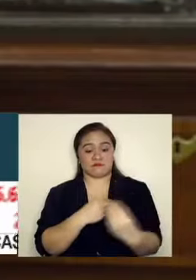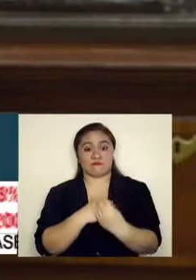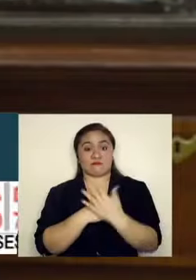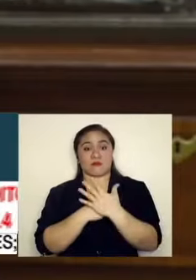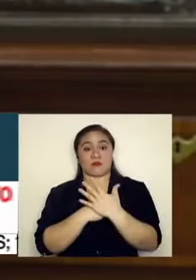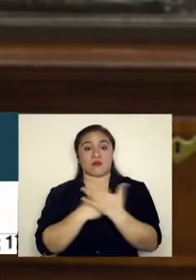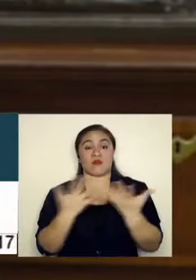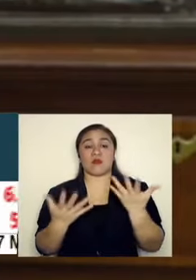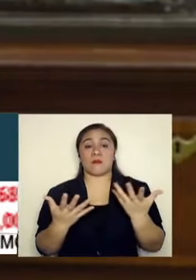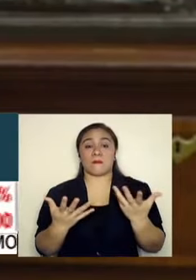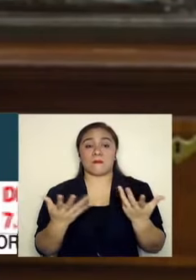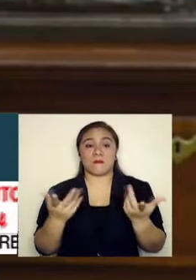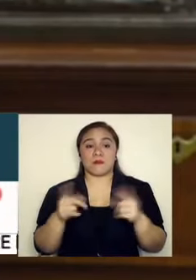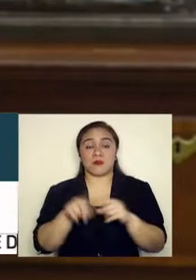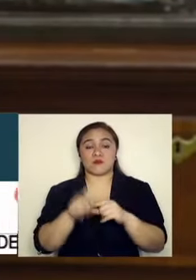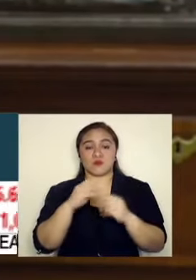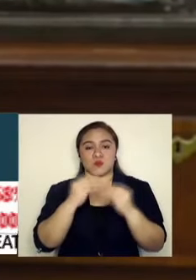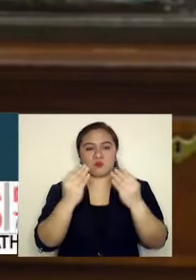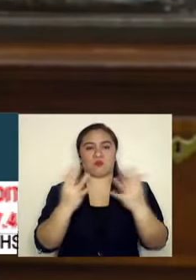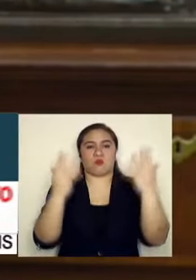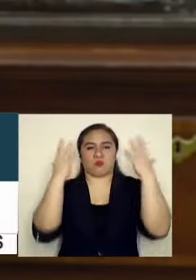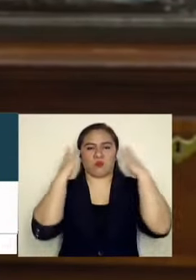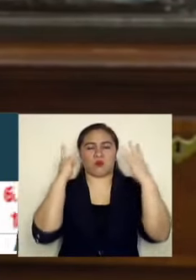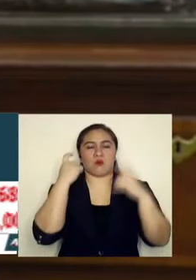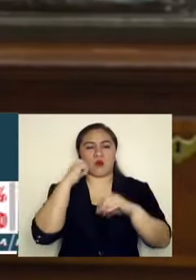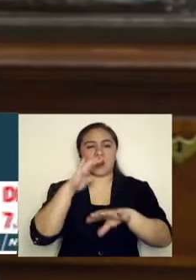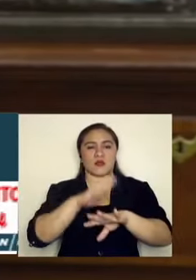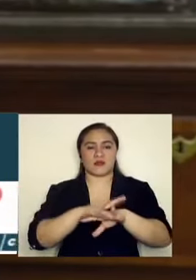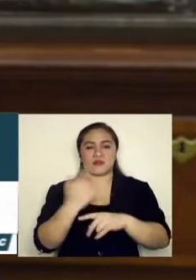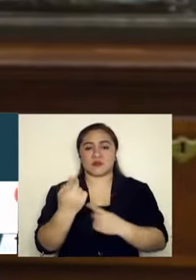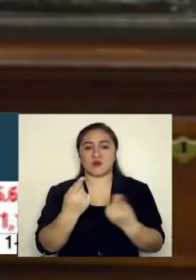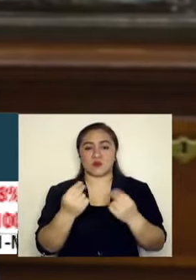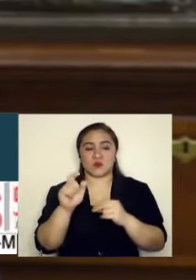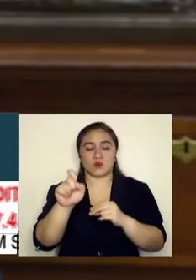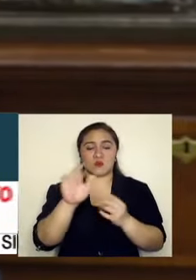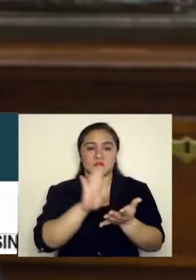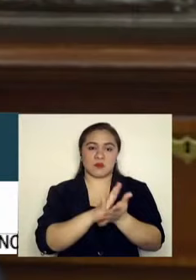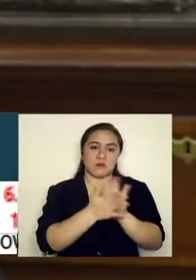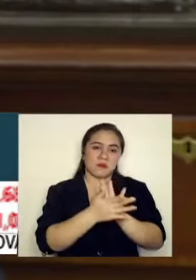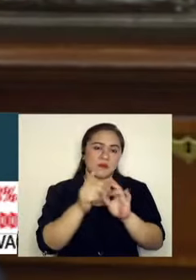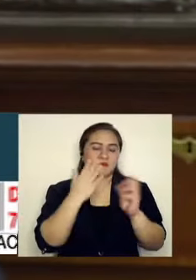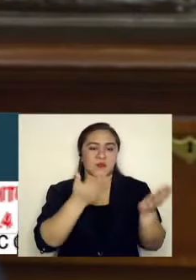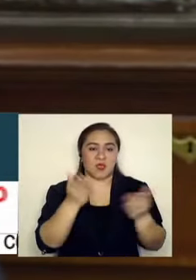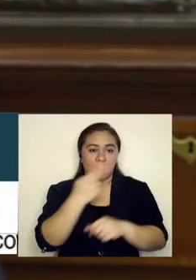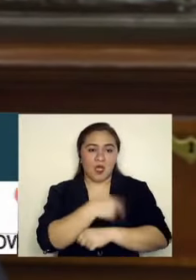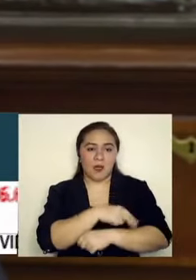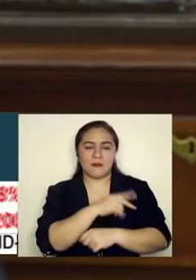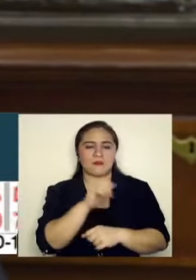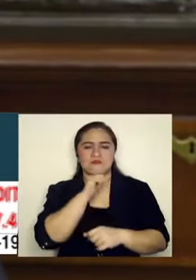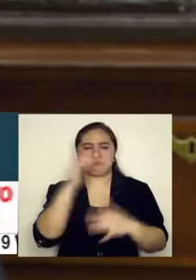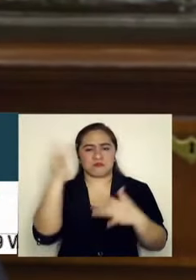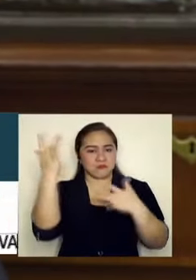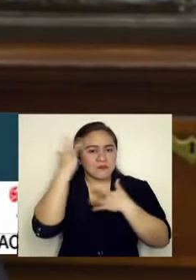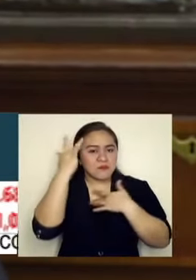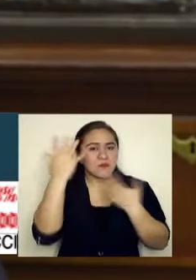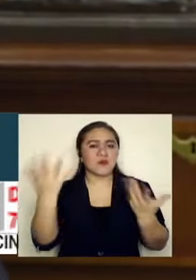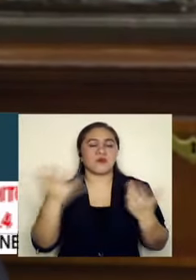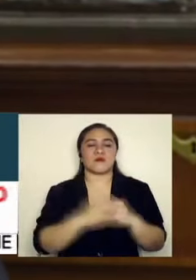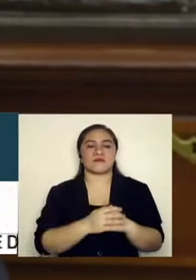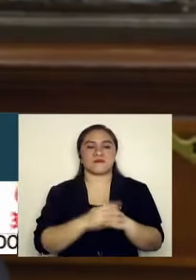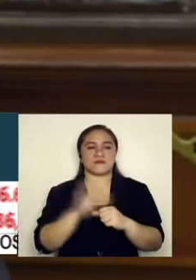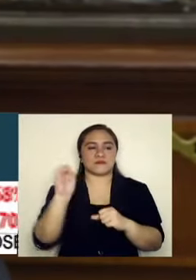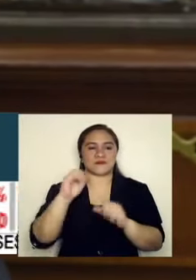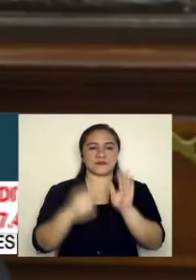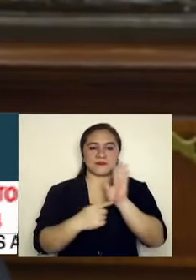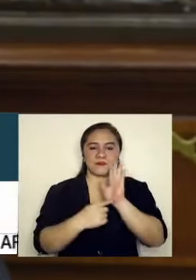likely to, the overwhelming proof so far is you're not going to be hospitalized, you're not going to be sick, you're going to probably have no signs that you